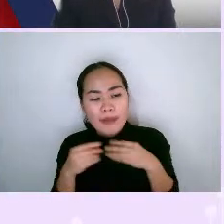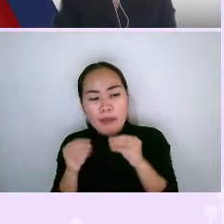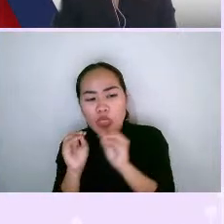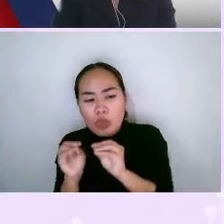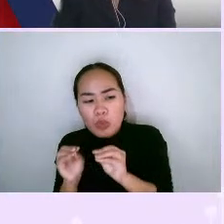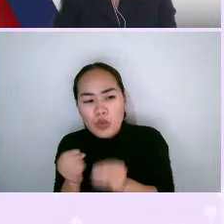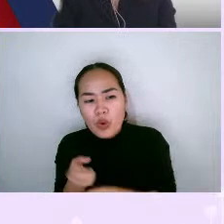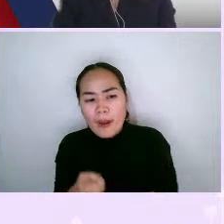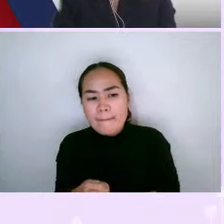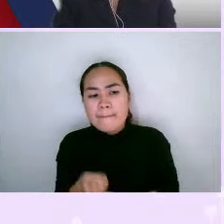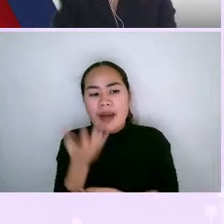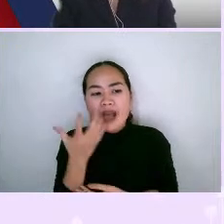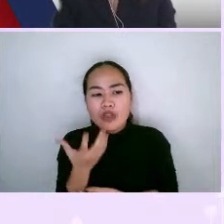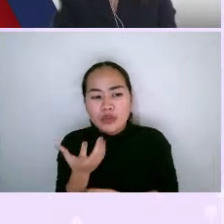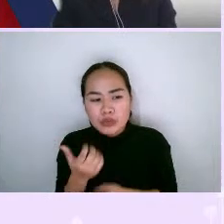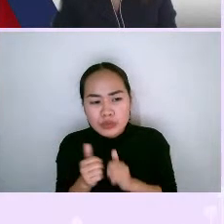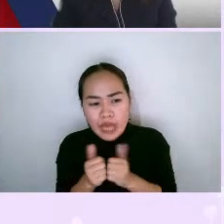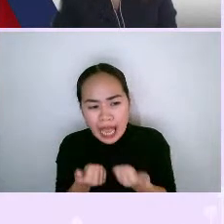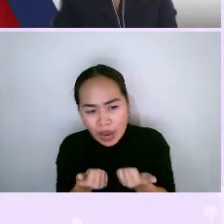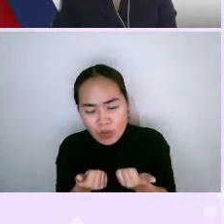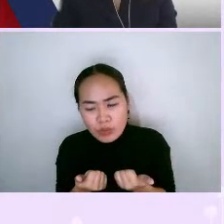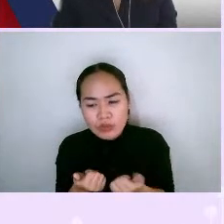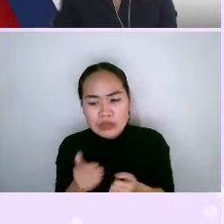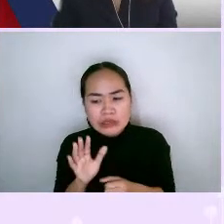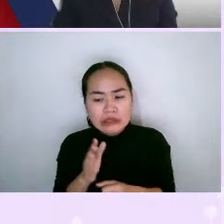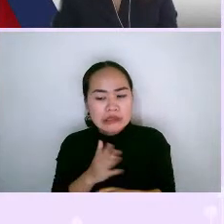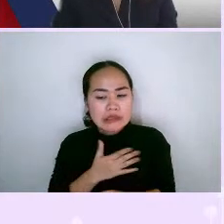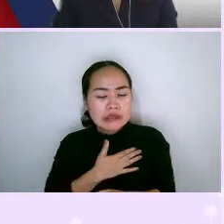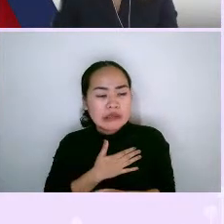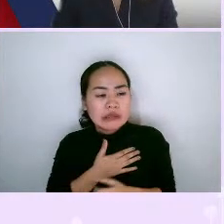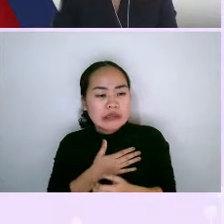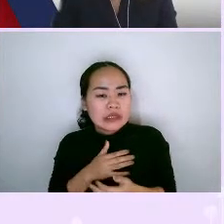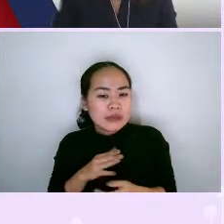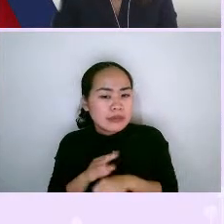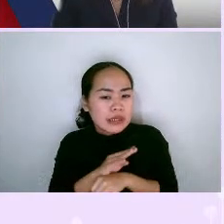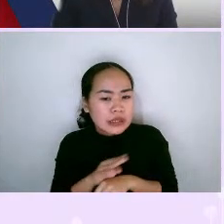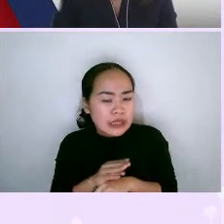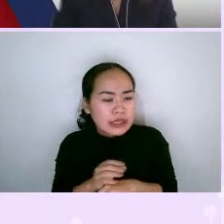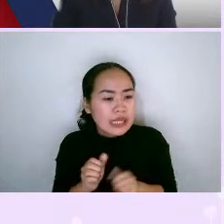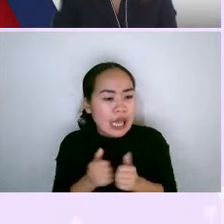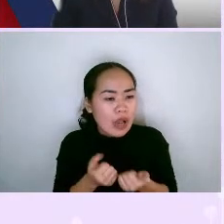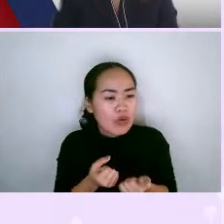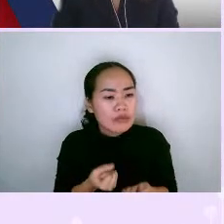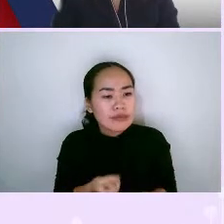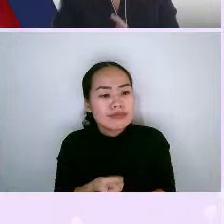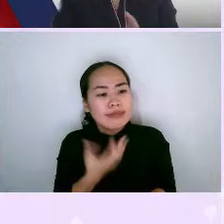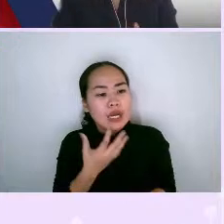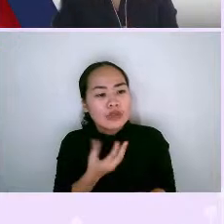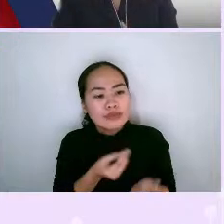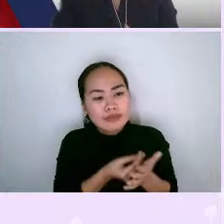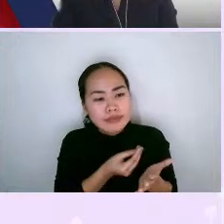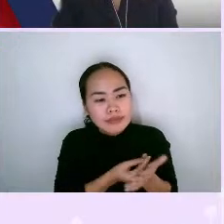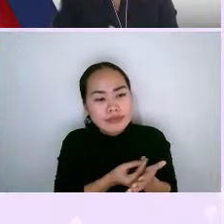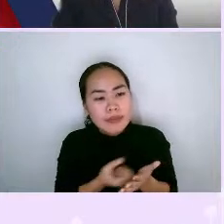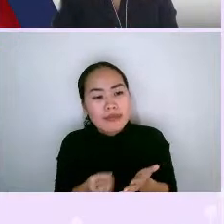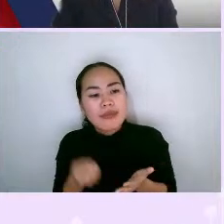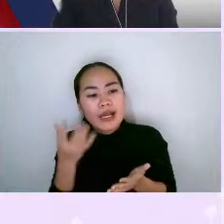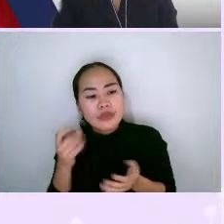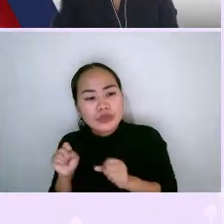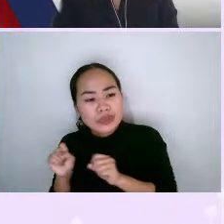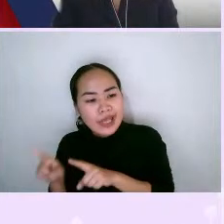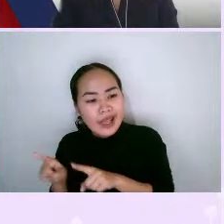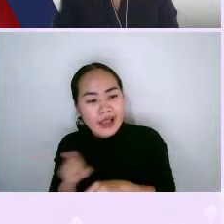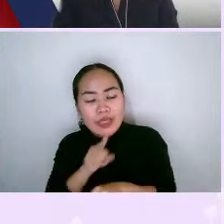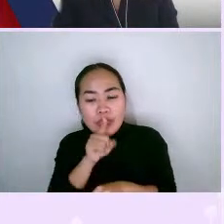or magkano ba ang naging puhunan mo at magkano mo ito pwedeng ibenta. So we call that the costing and pricing